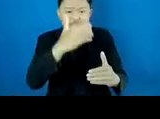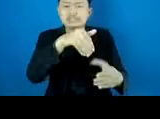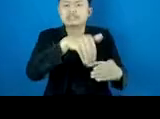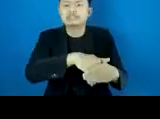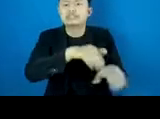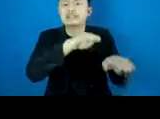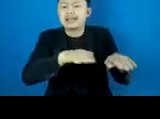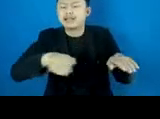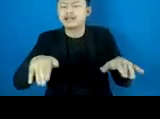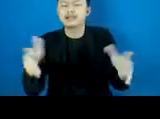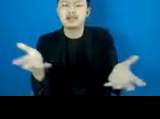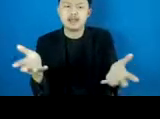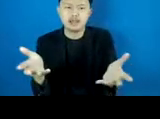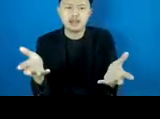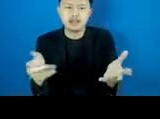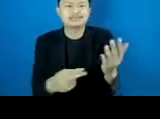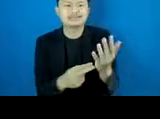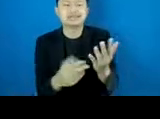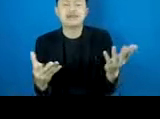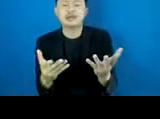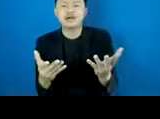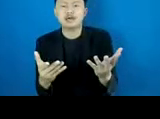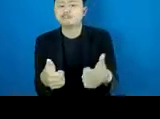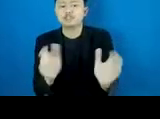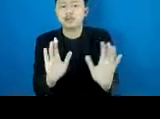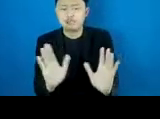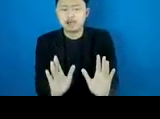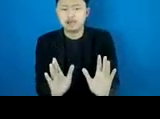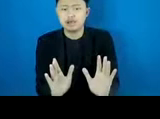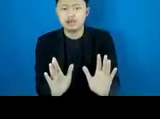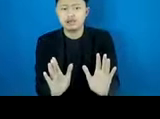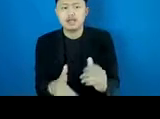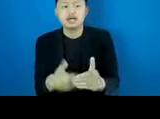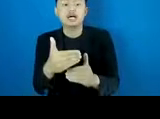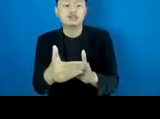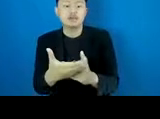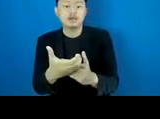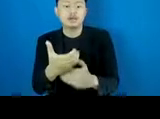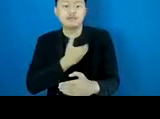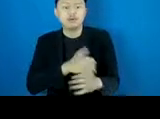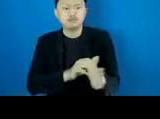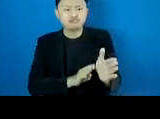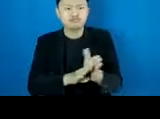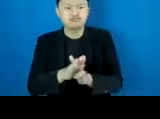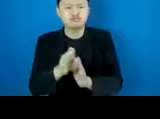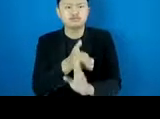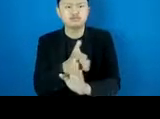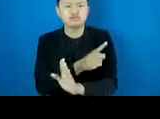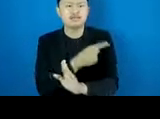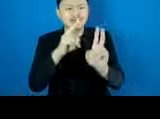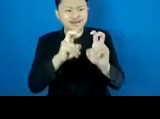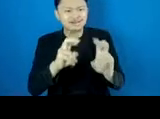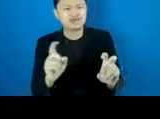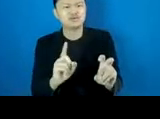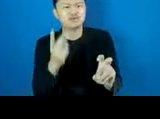we recommend is a step-by-step process. Before going into deployment, a detailed study in